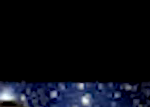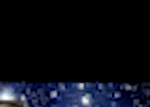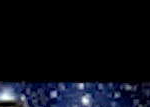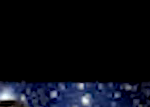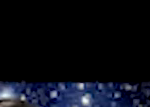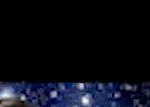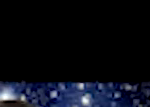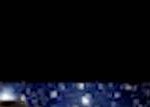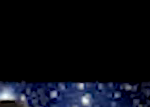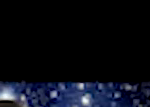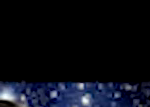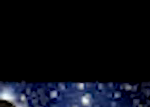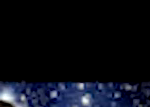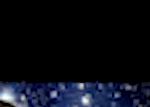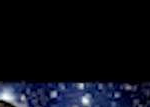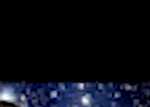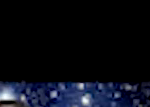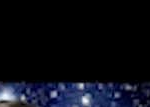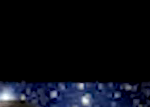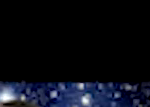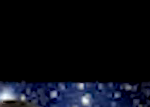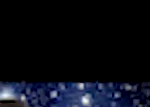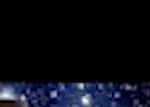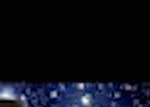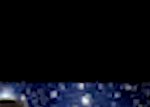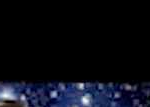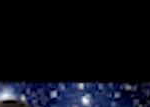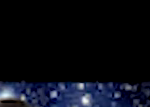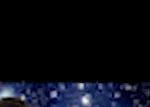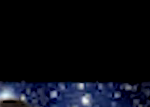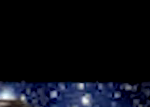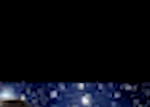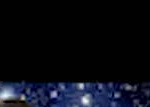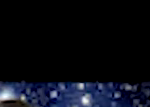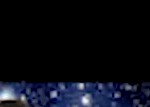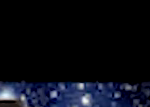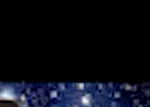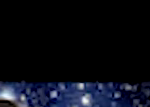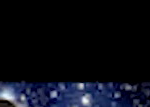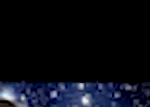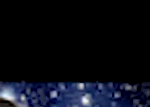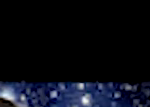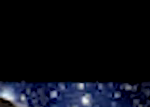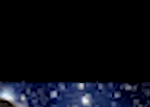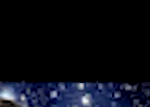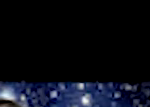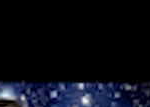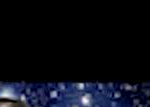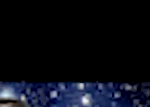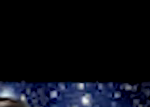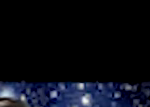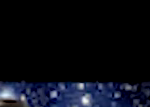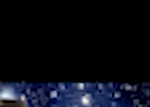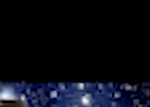The different hosts for each room will then see whose hand is raised and use that to call on folks to contribute their ideas. Before